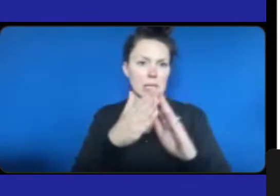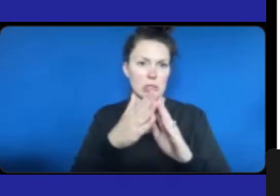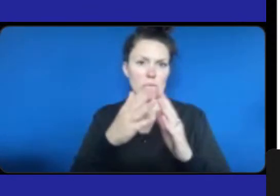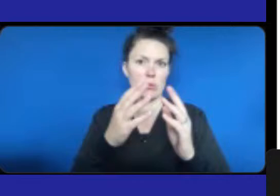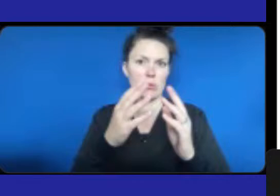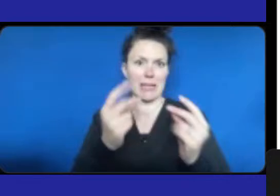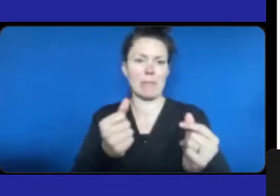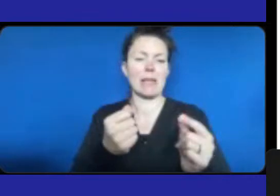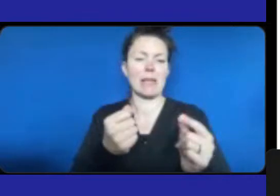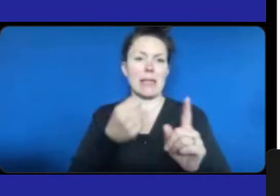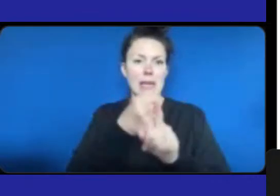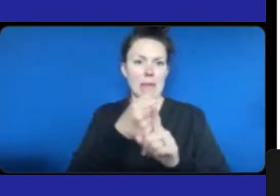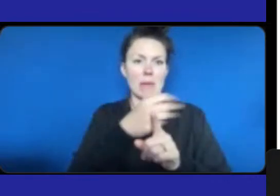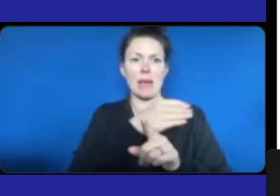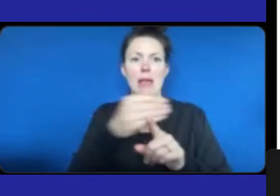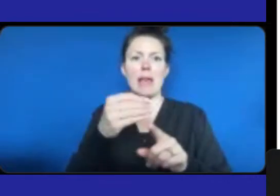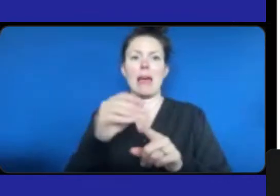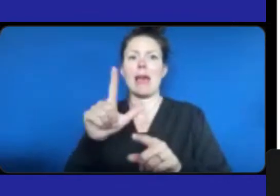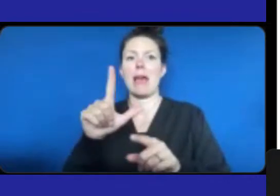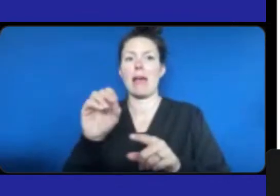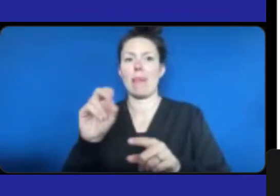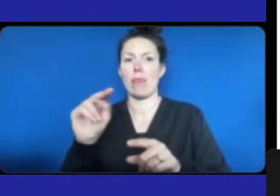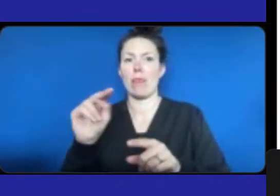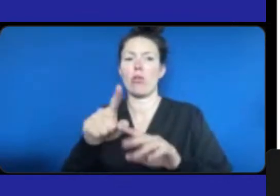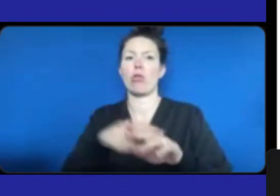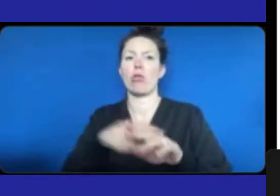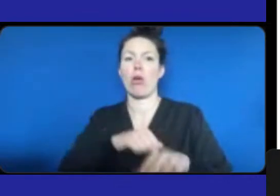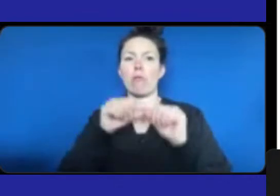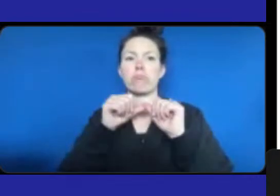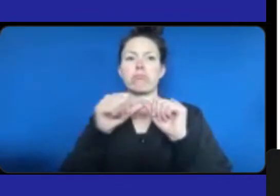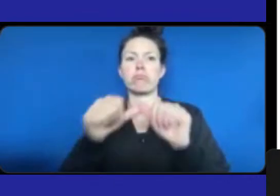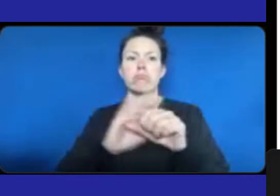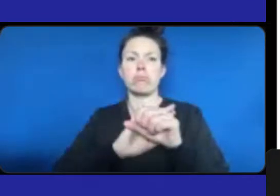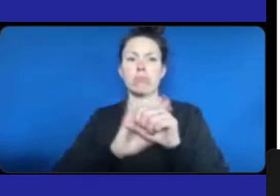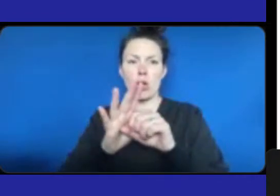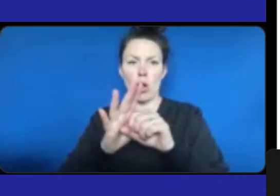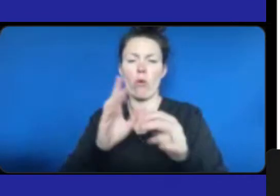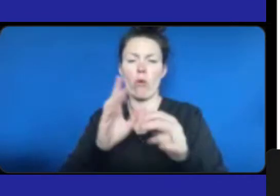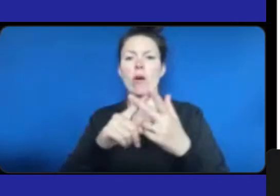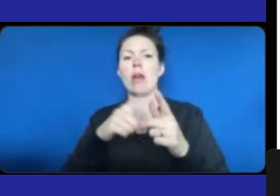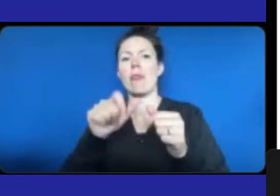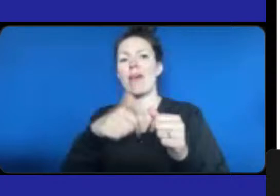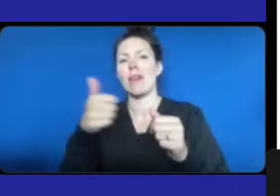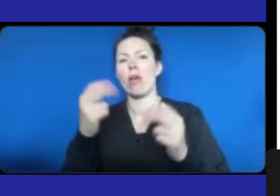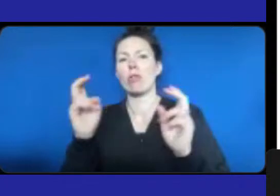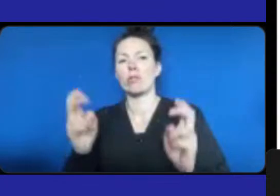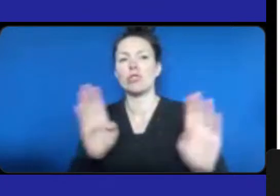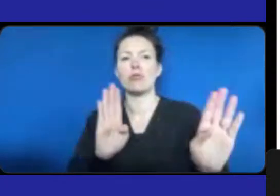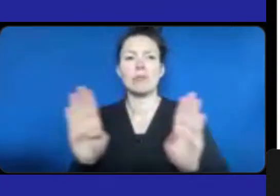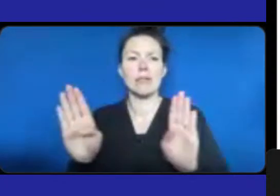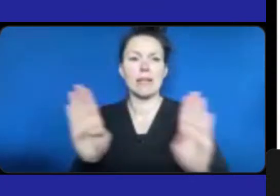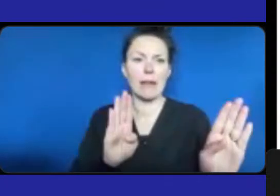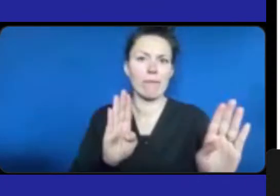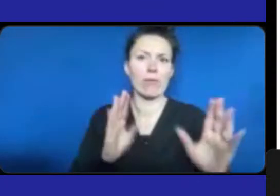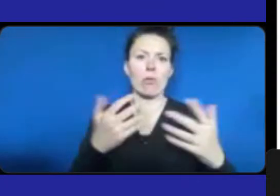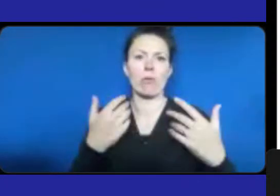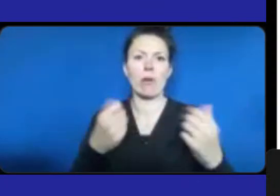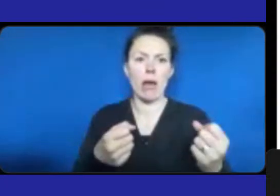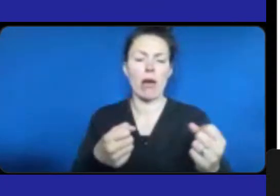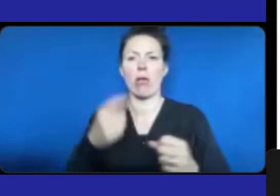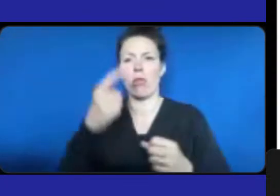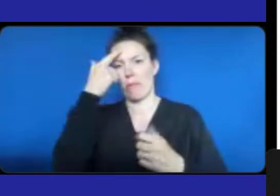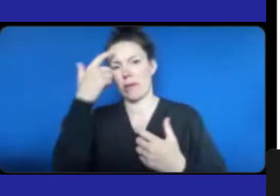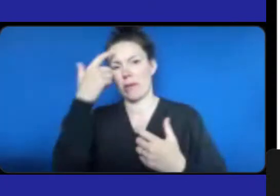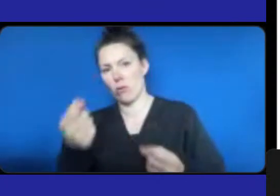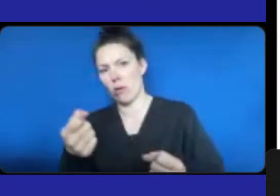needs as well as long COVID, and then again, going to some of those underlying causes, behavioral health, wellness, the influence on economic and